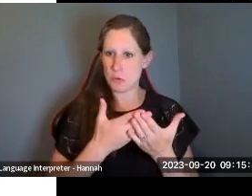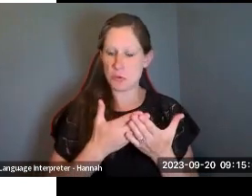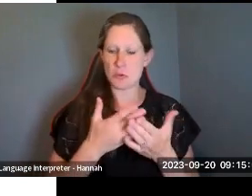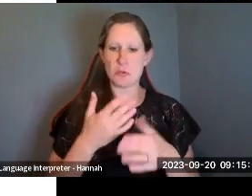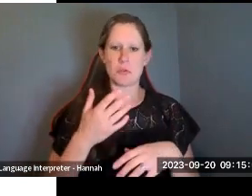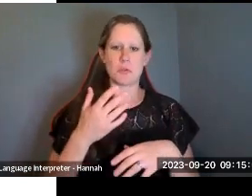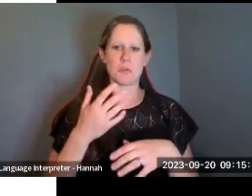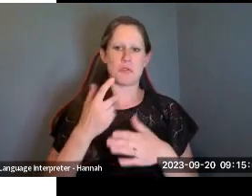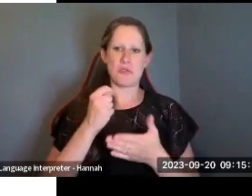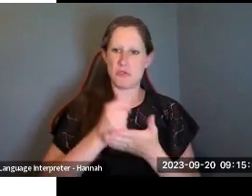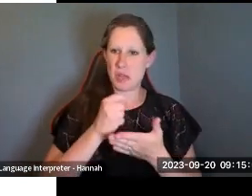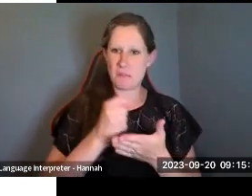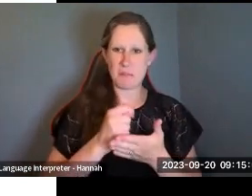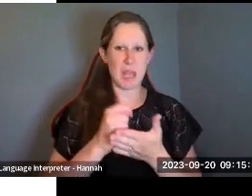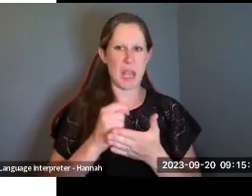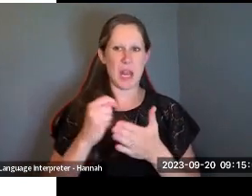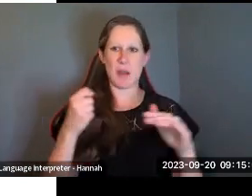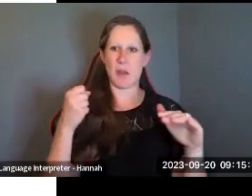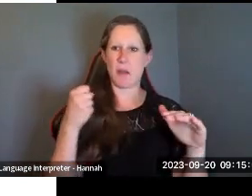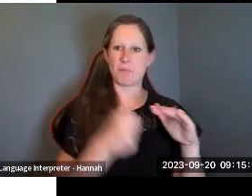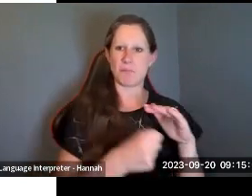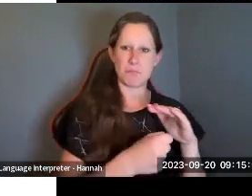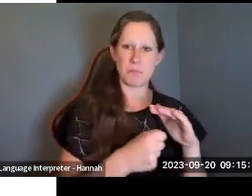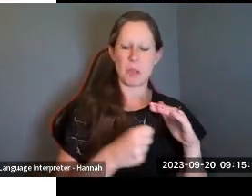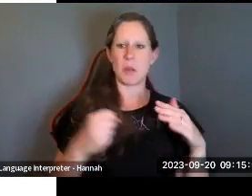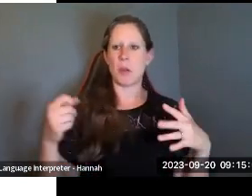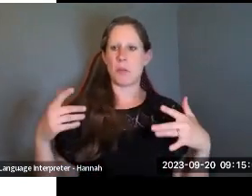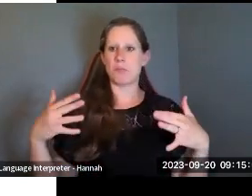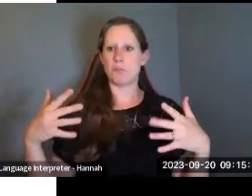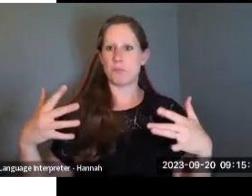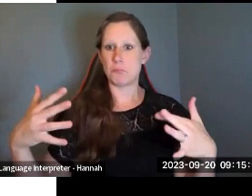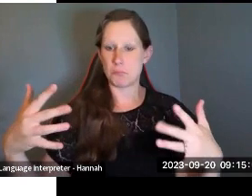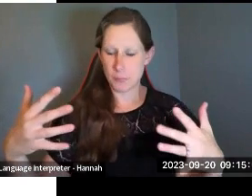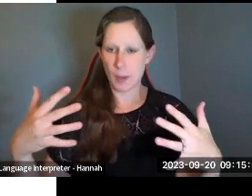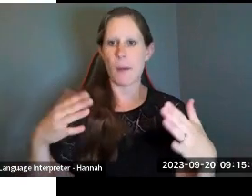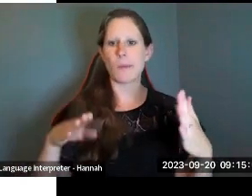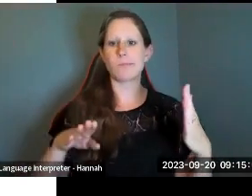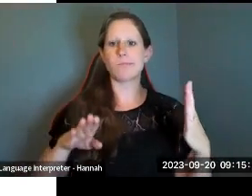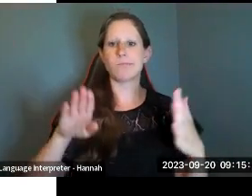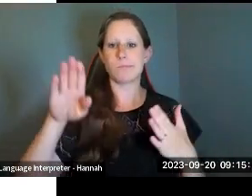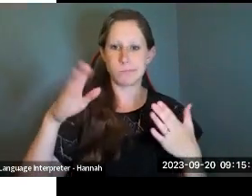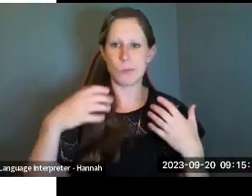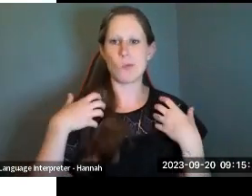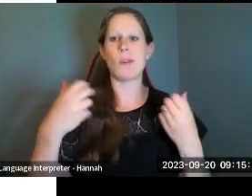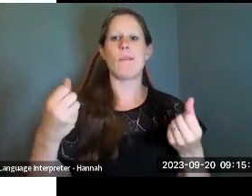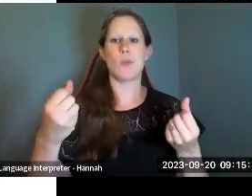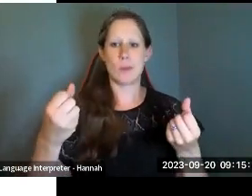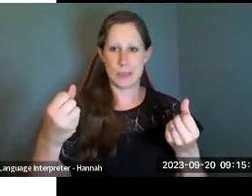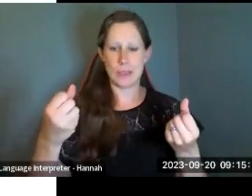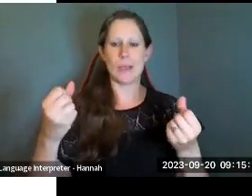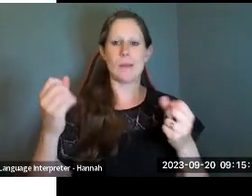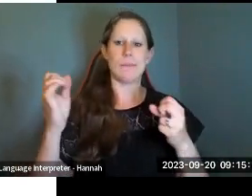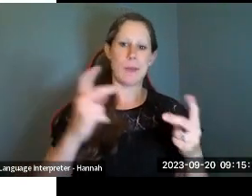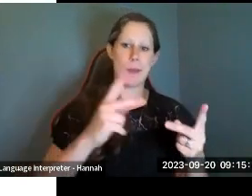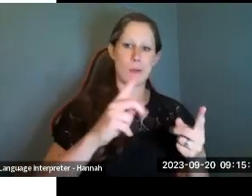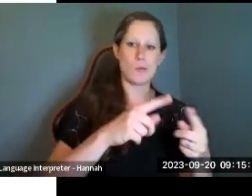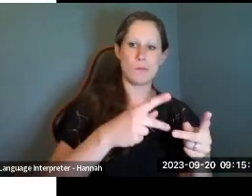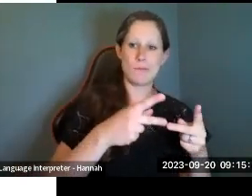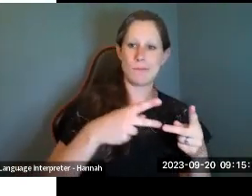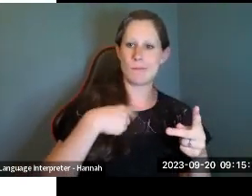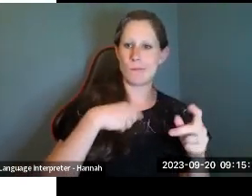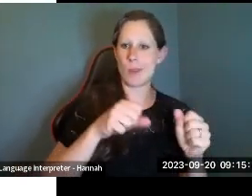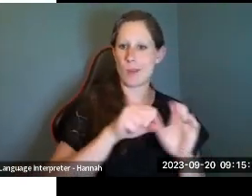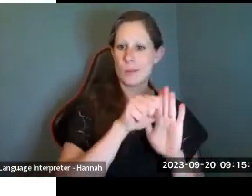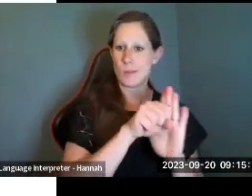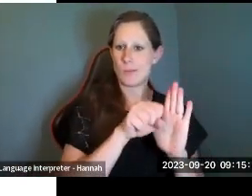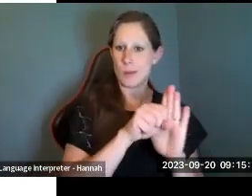phase, all the way to recovery or to being in a place of managing symptoms and feeling